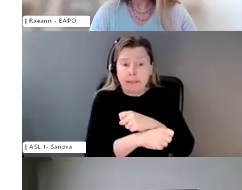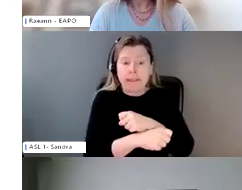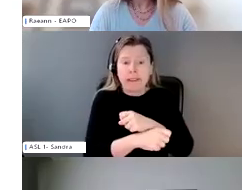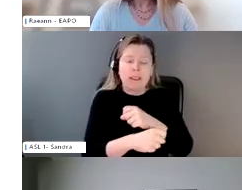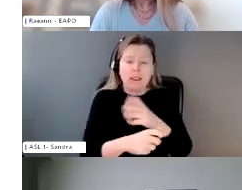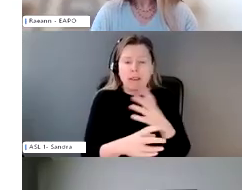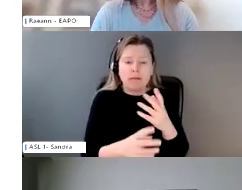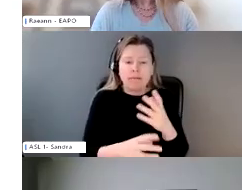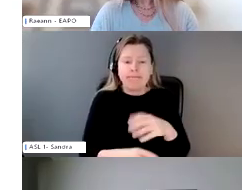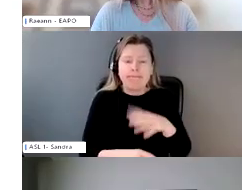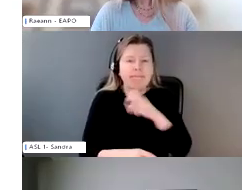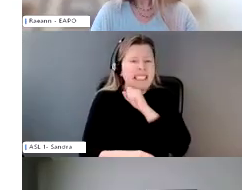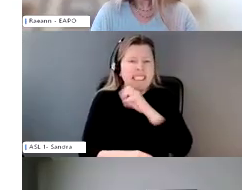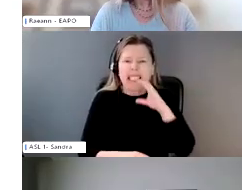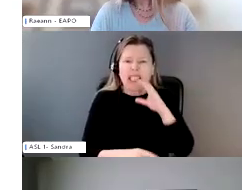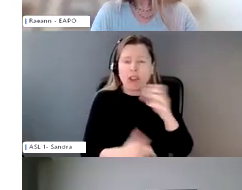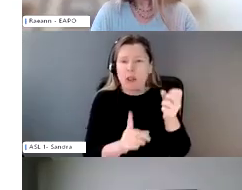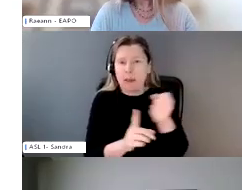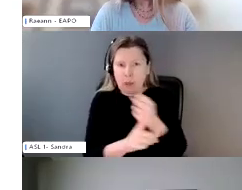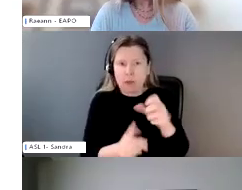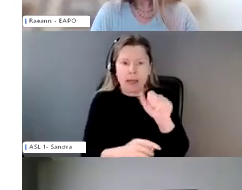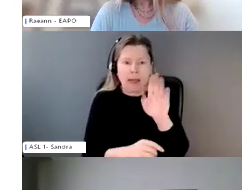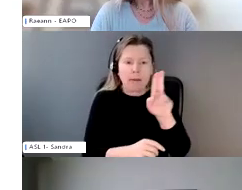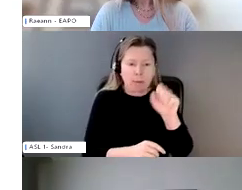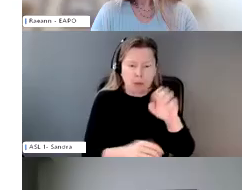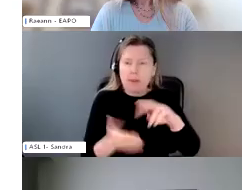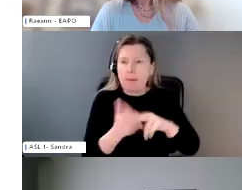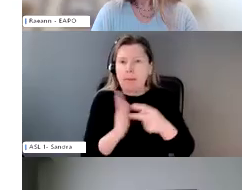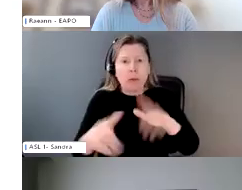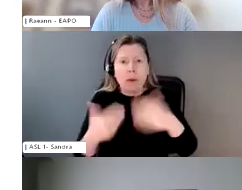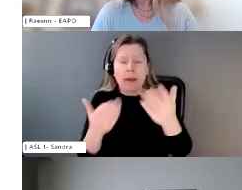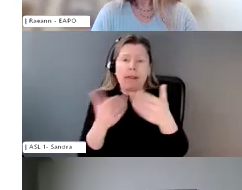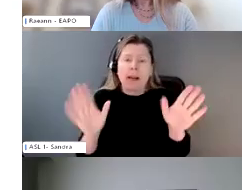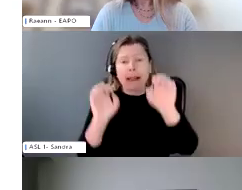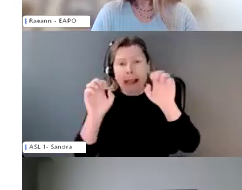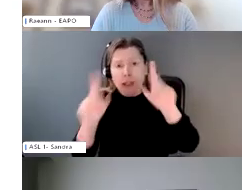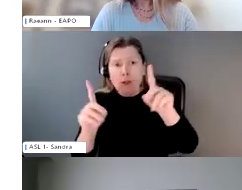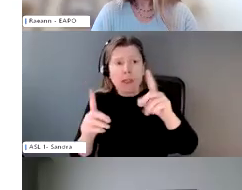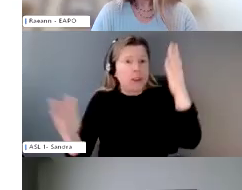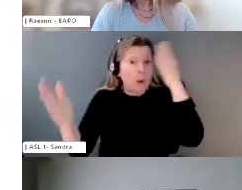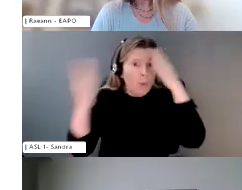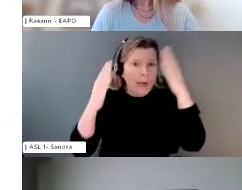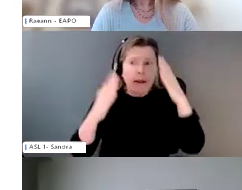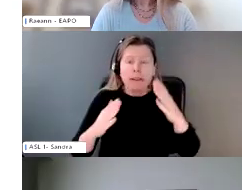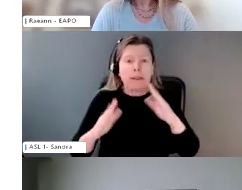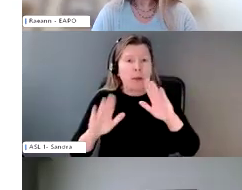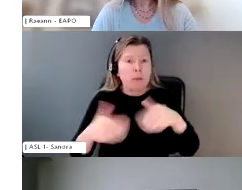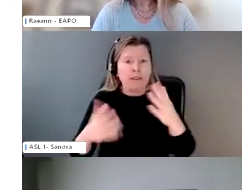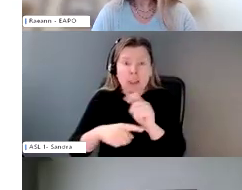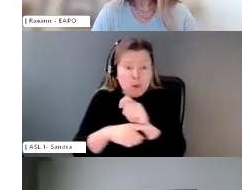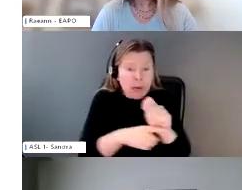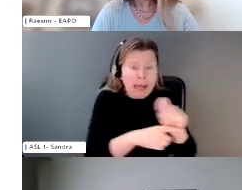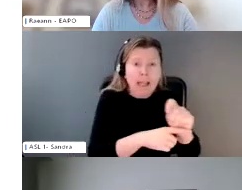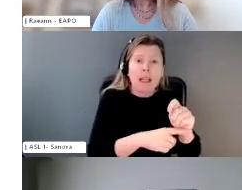that strategy, which are public education and awareness. We do training to frontline providers so they recognize